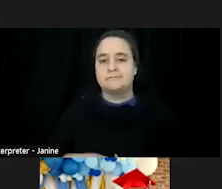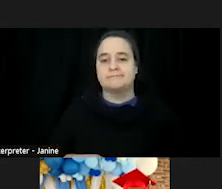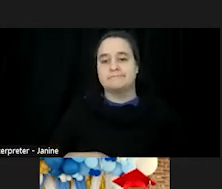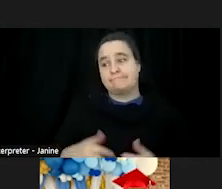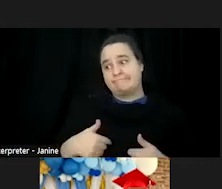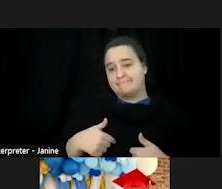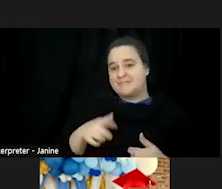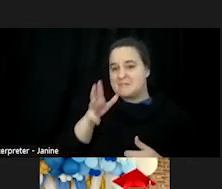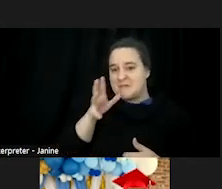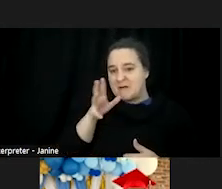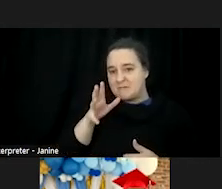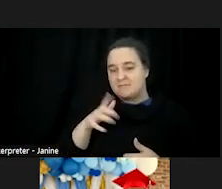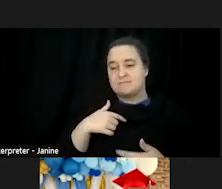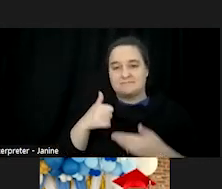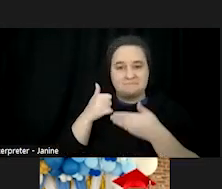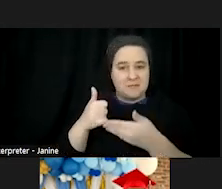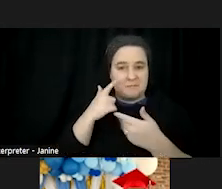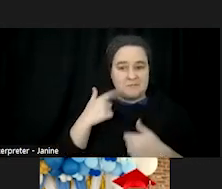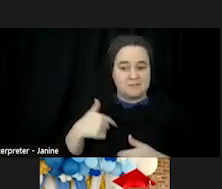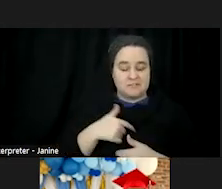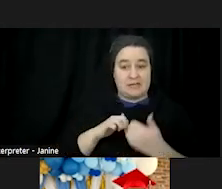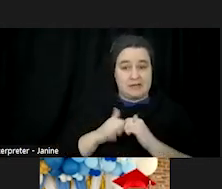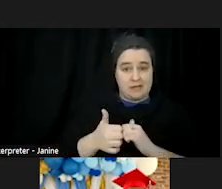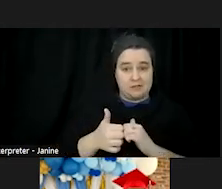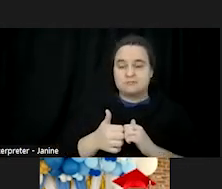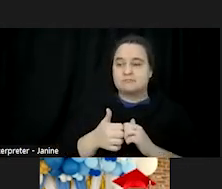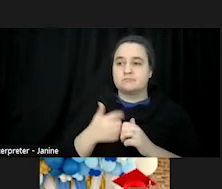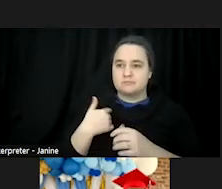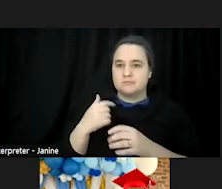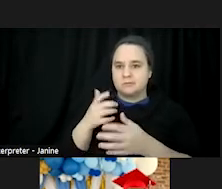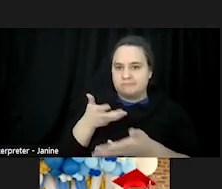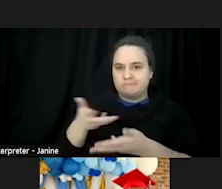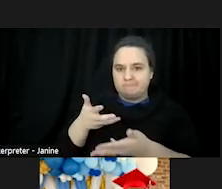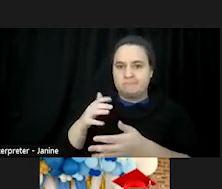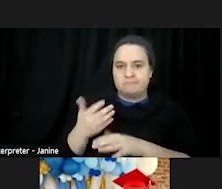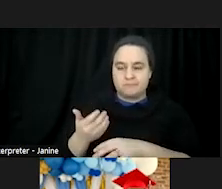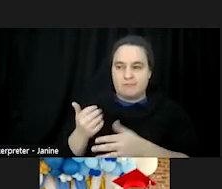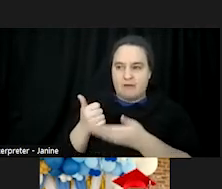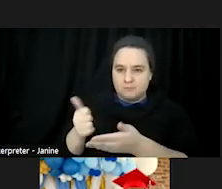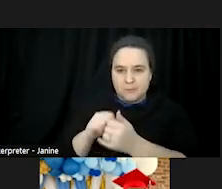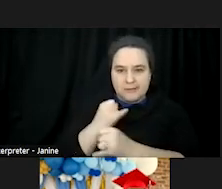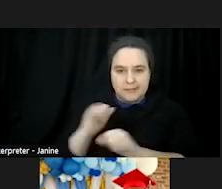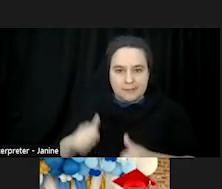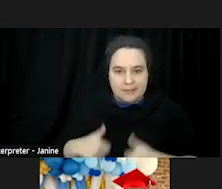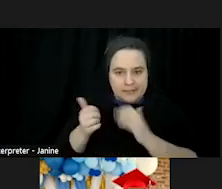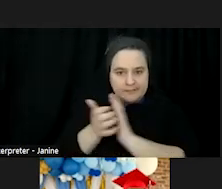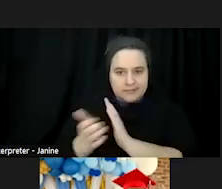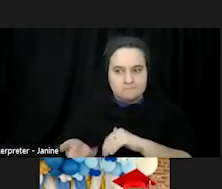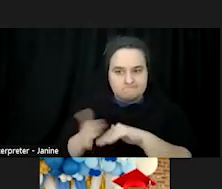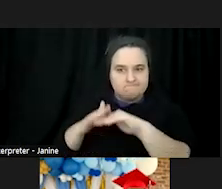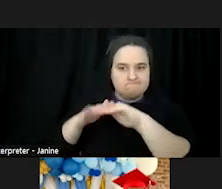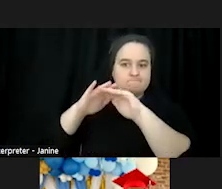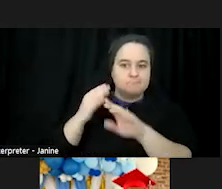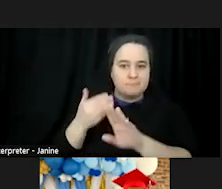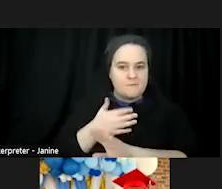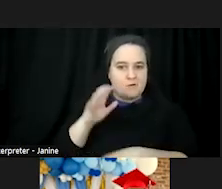mom, it helped a lot for us to just work on independent living skills at home. That was probably the biggest thing.